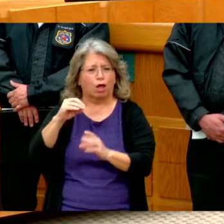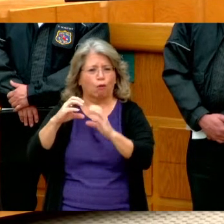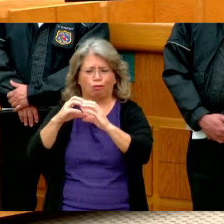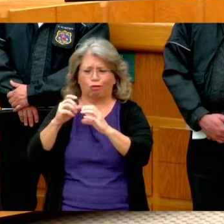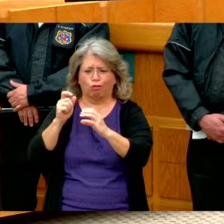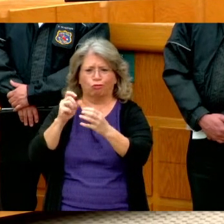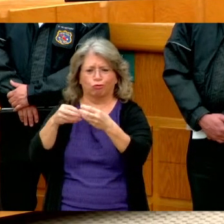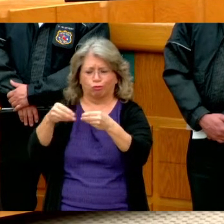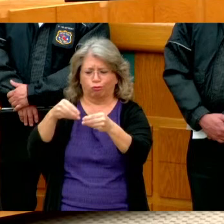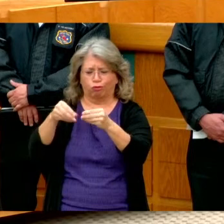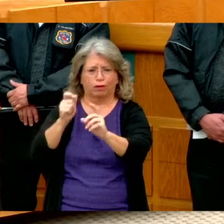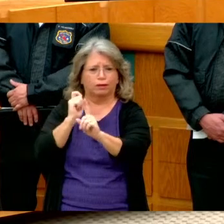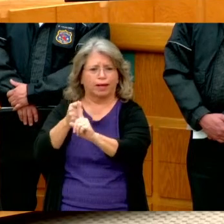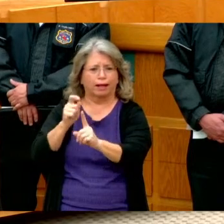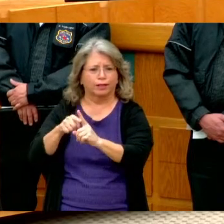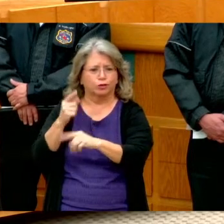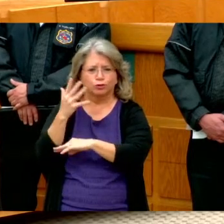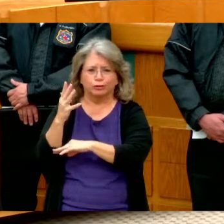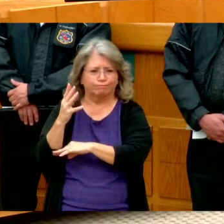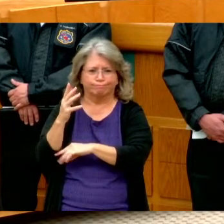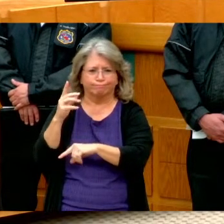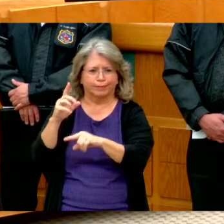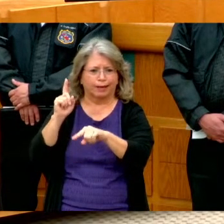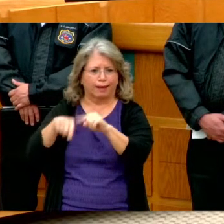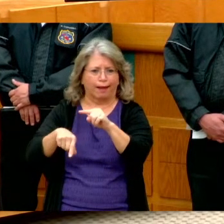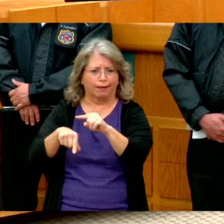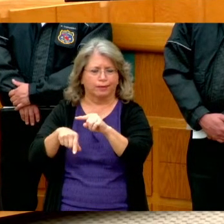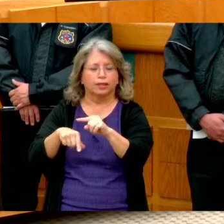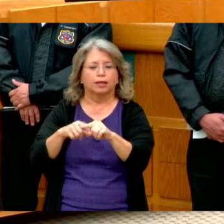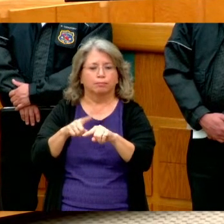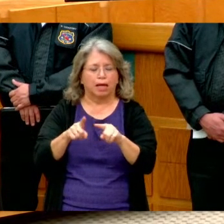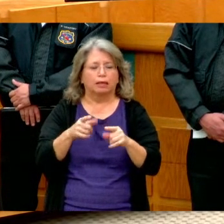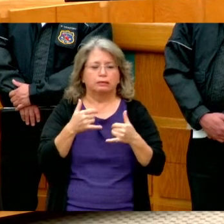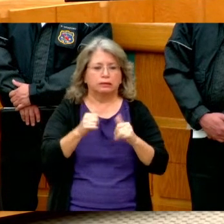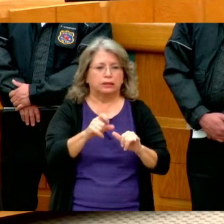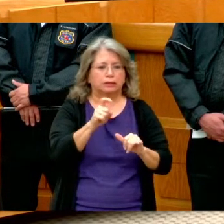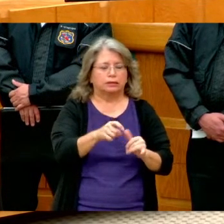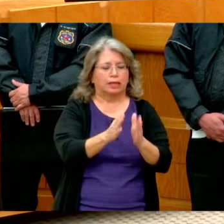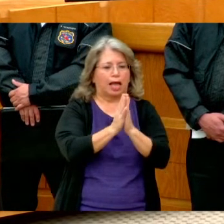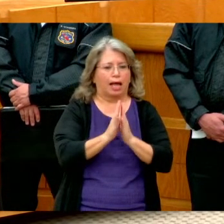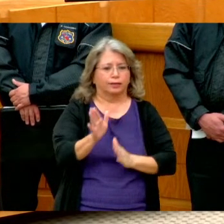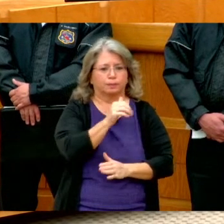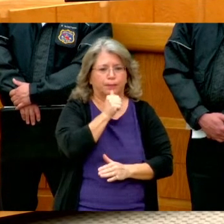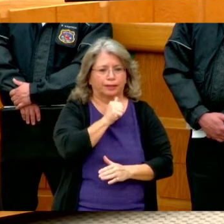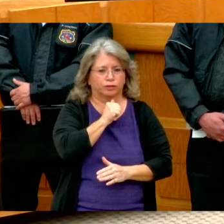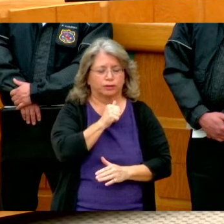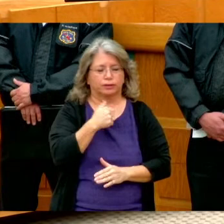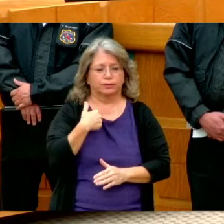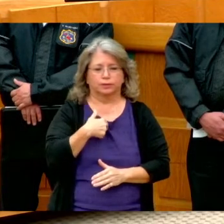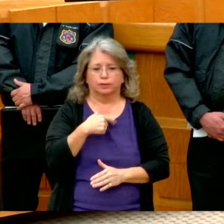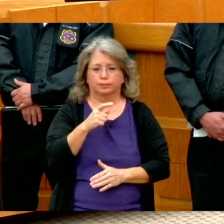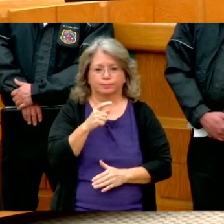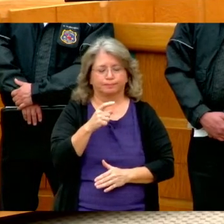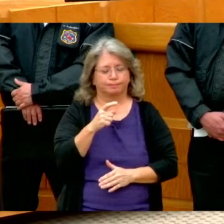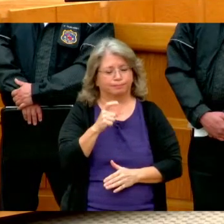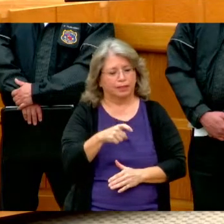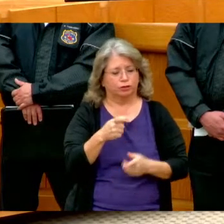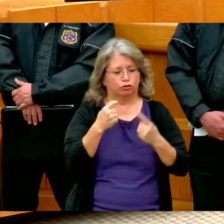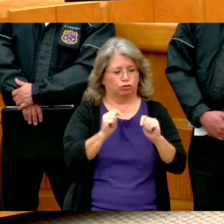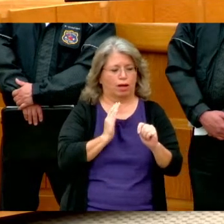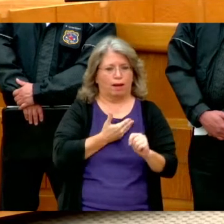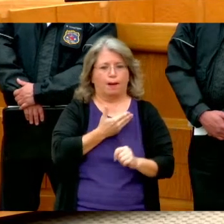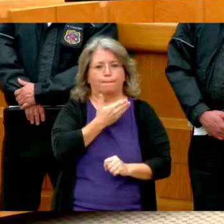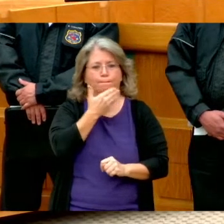in. But sometimes you need to ask anyway, and we need to try our best to have the